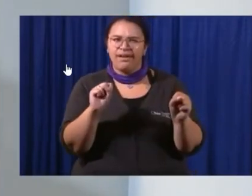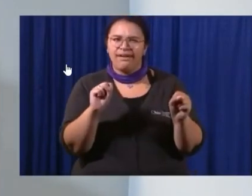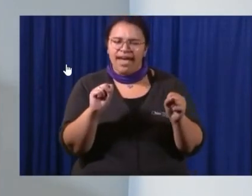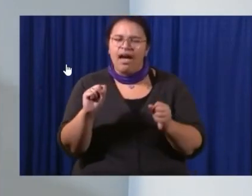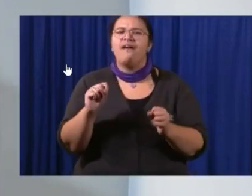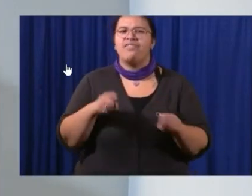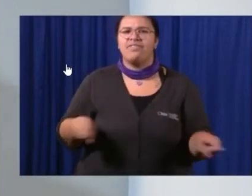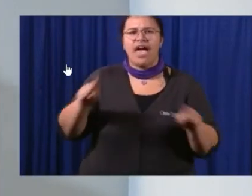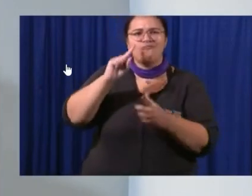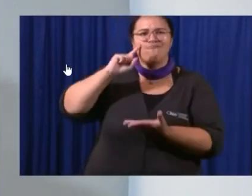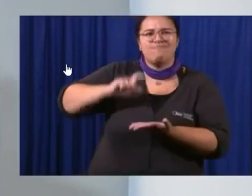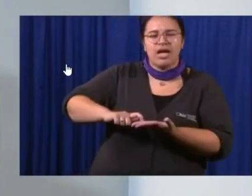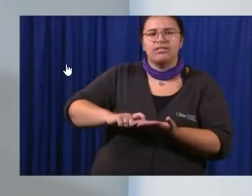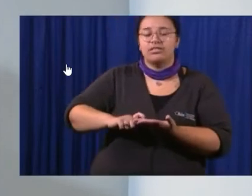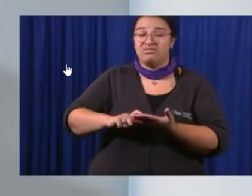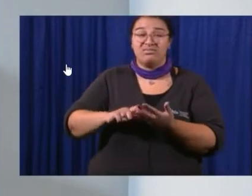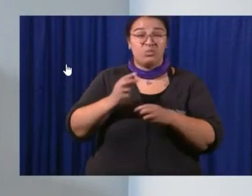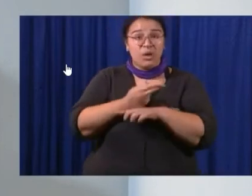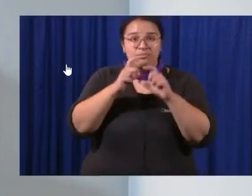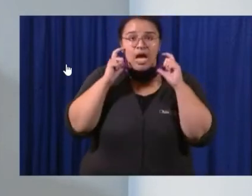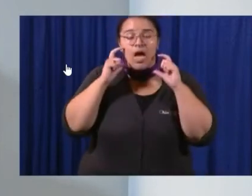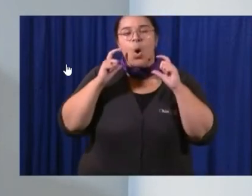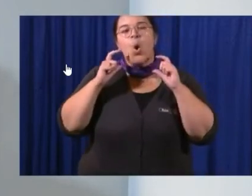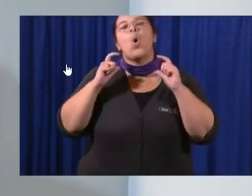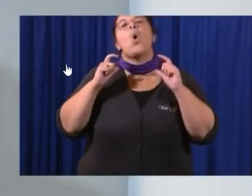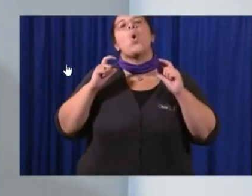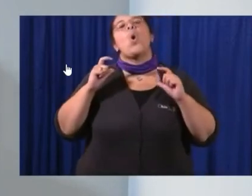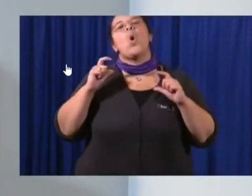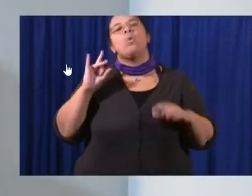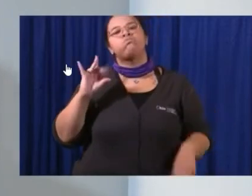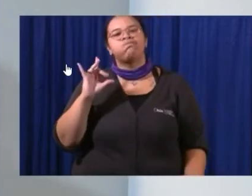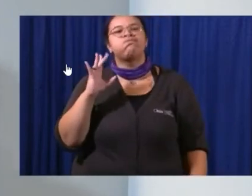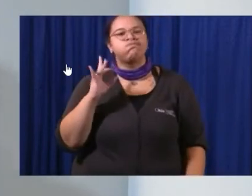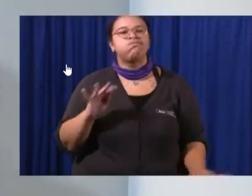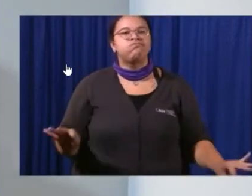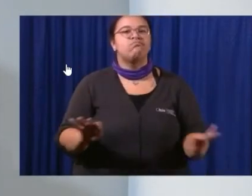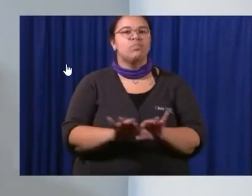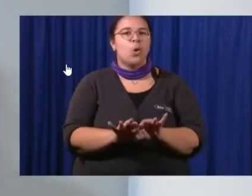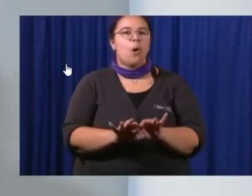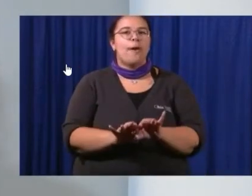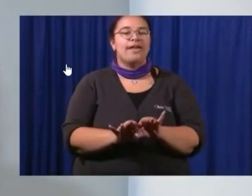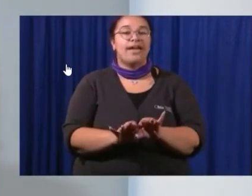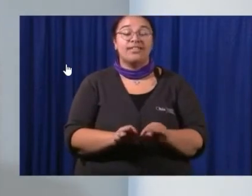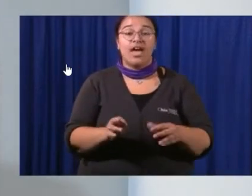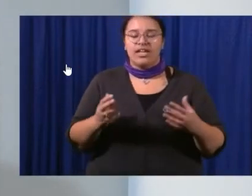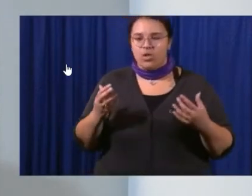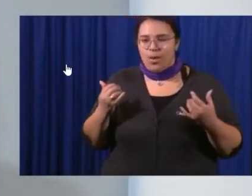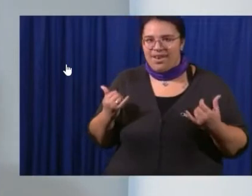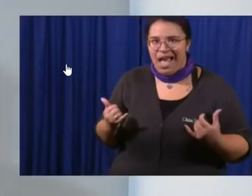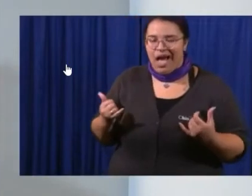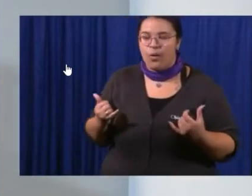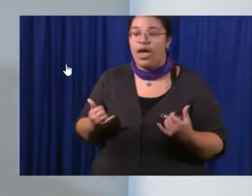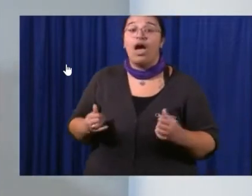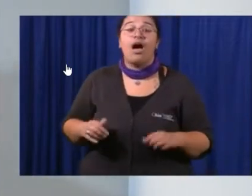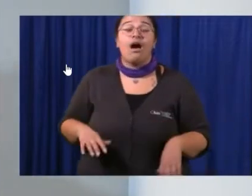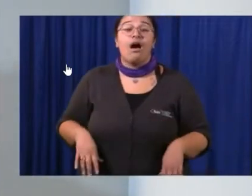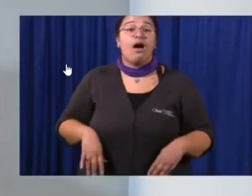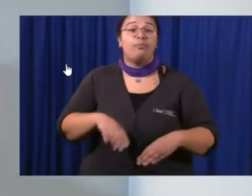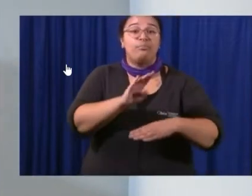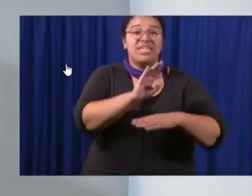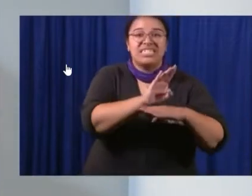how important they are, and we are building that capacity, and businesses are stepping up, communities